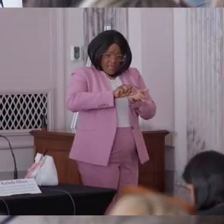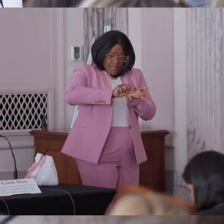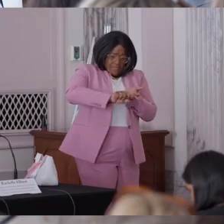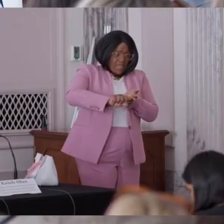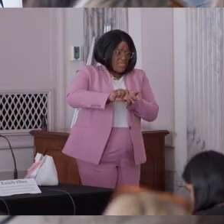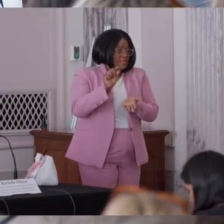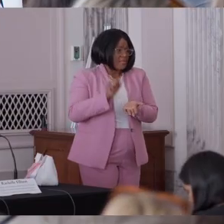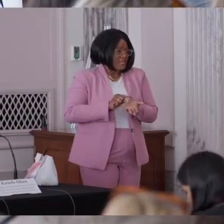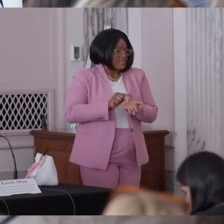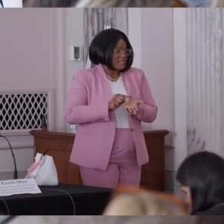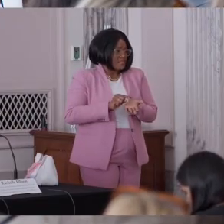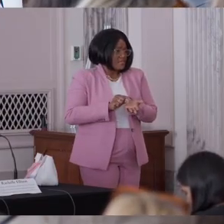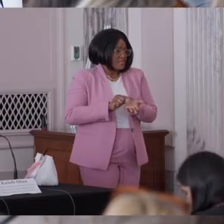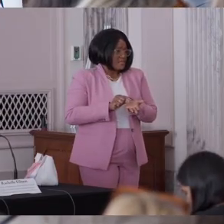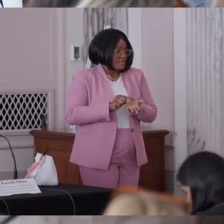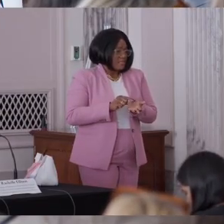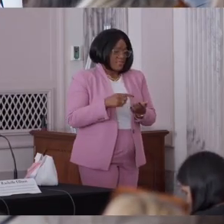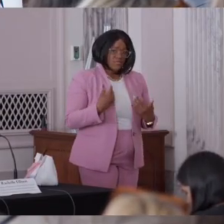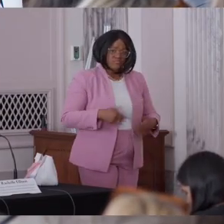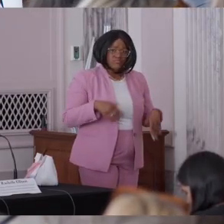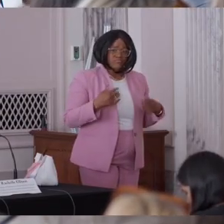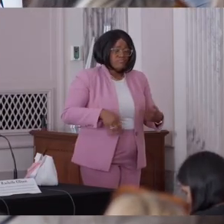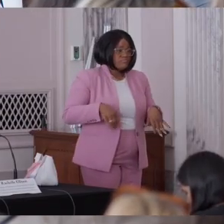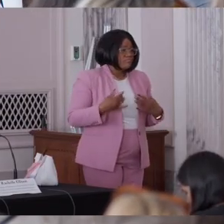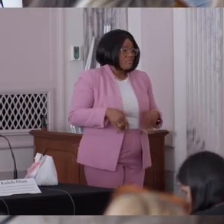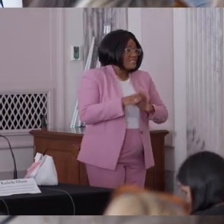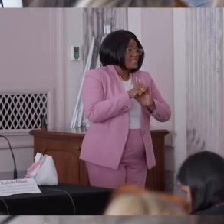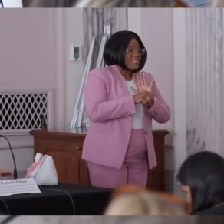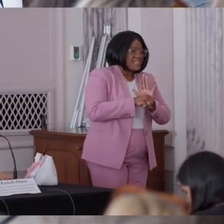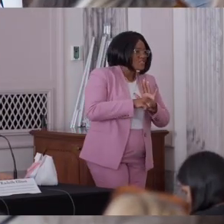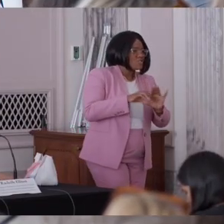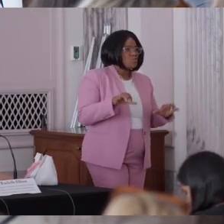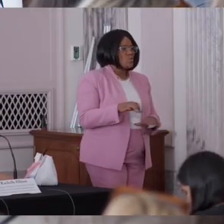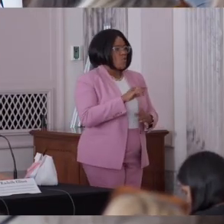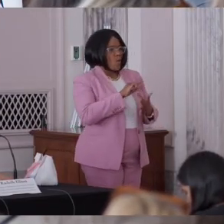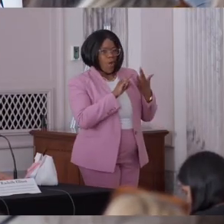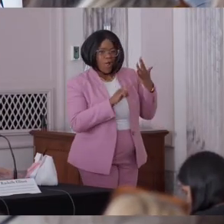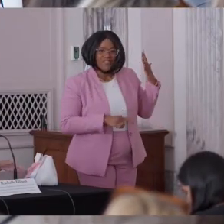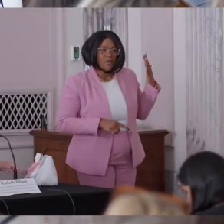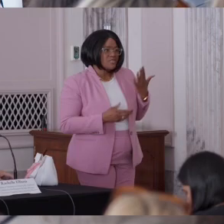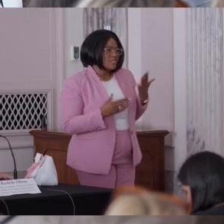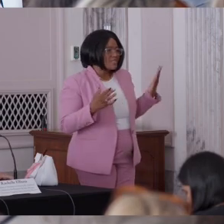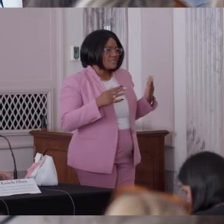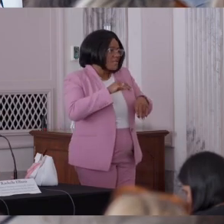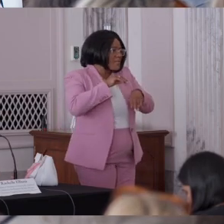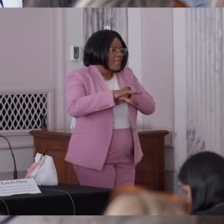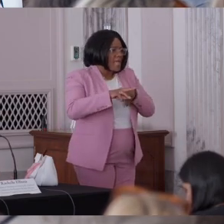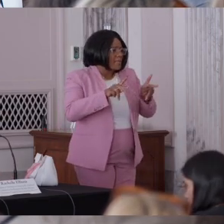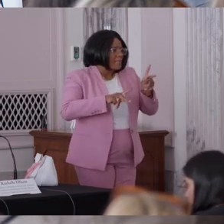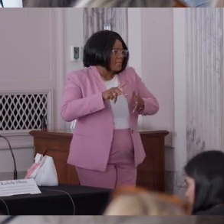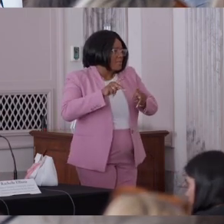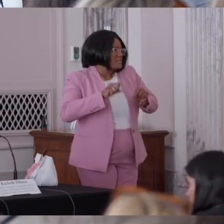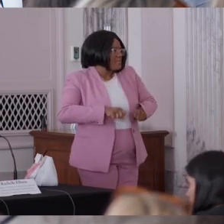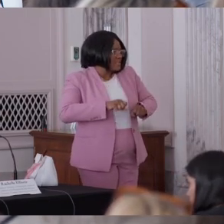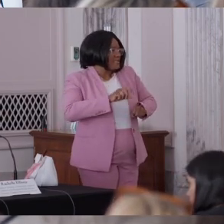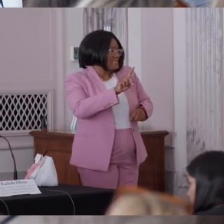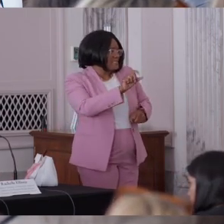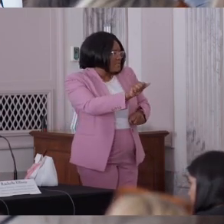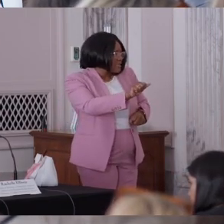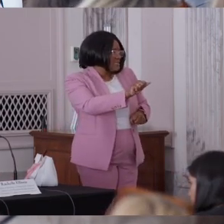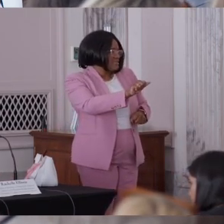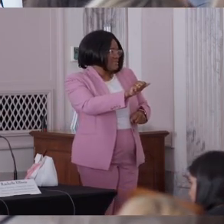4 ways that states do this. All of this impacts people's ability with disabilities